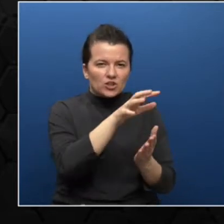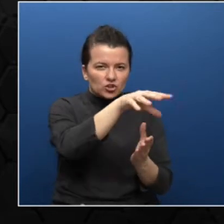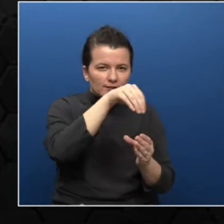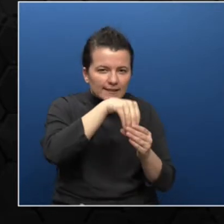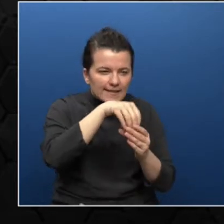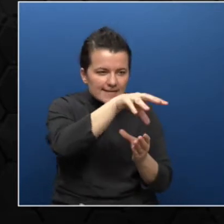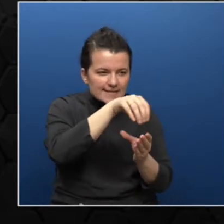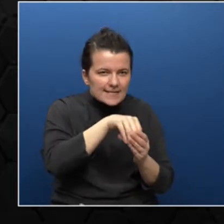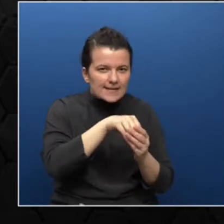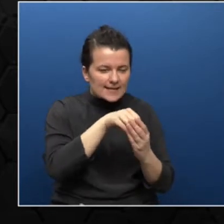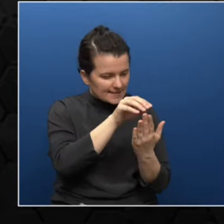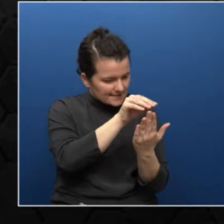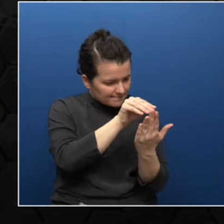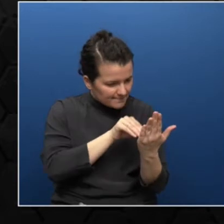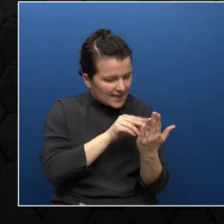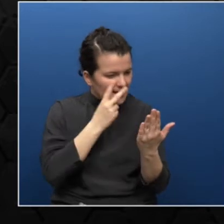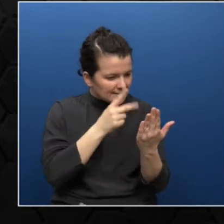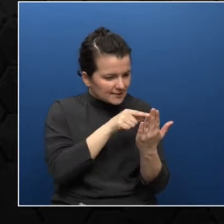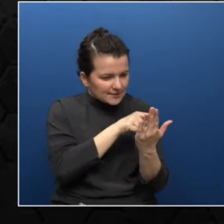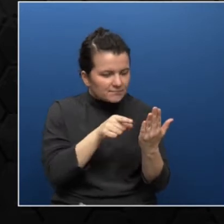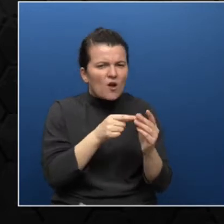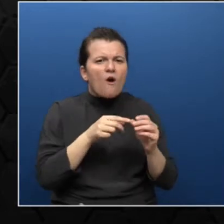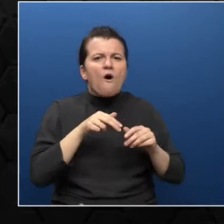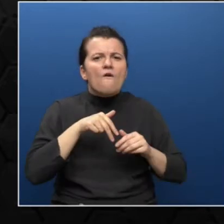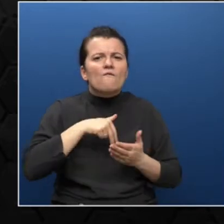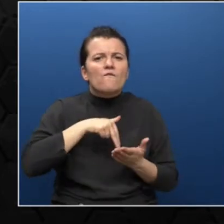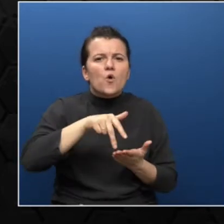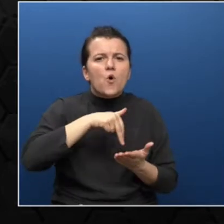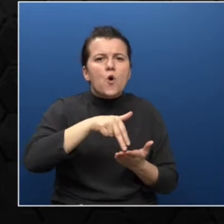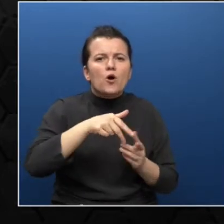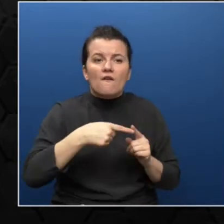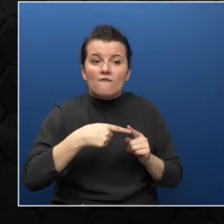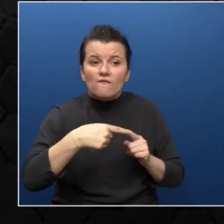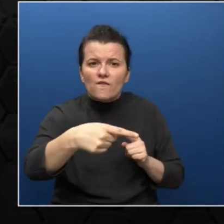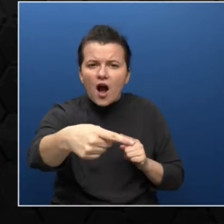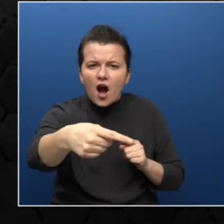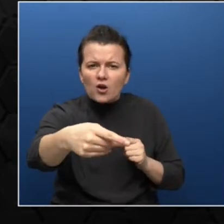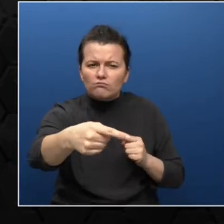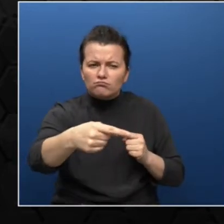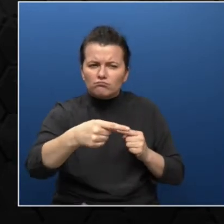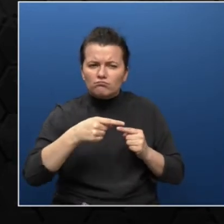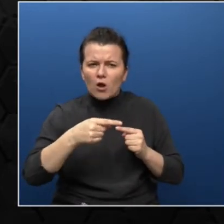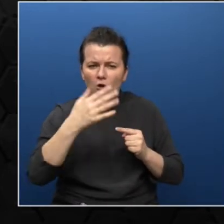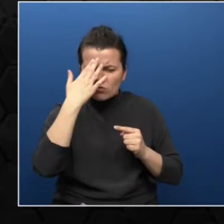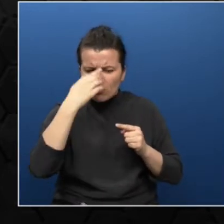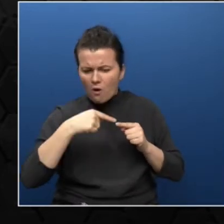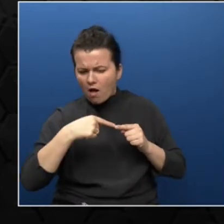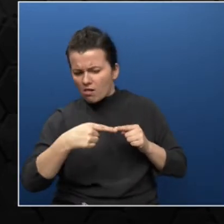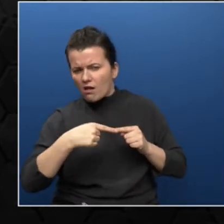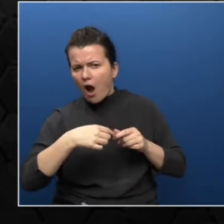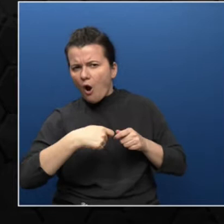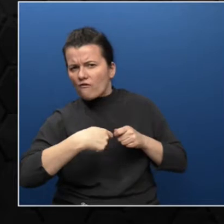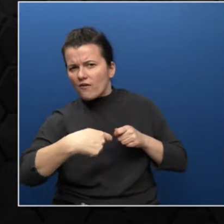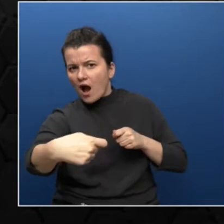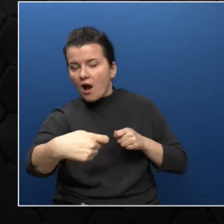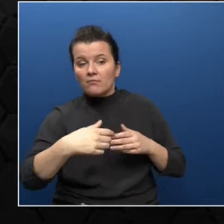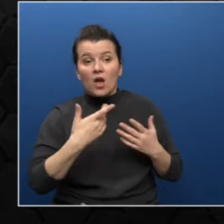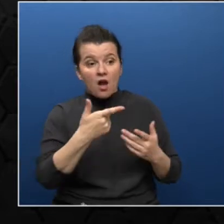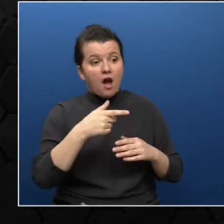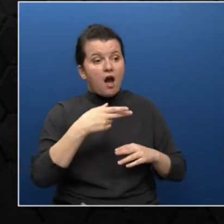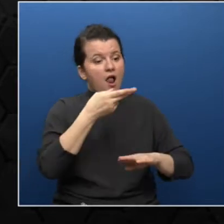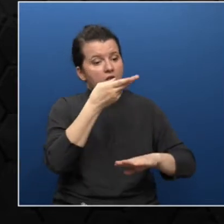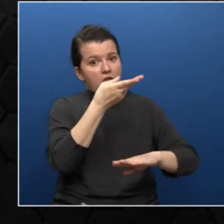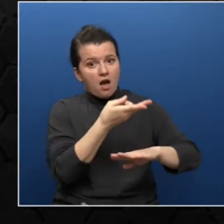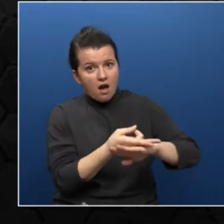walk, how far do they walk, if they are lying down, for what period of time do they lie down, for how